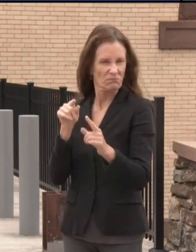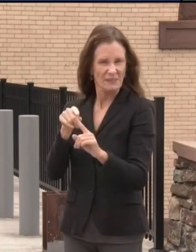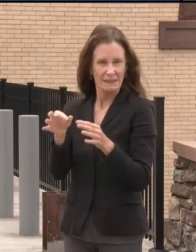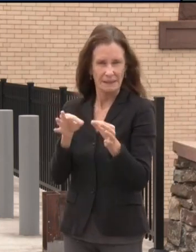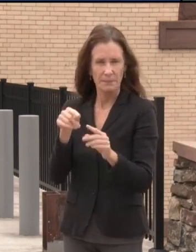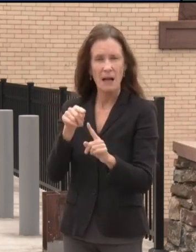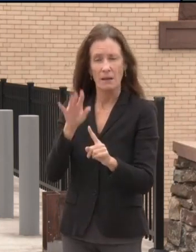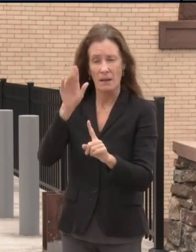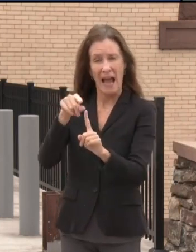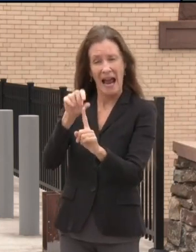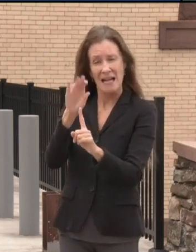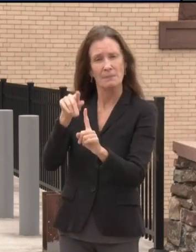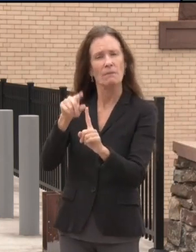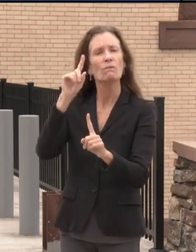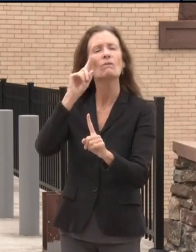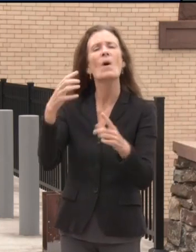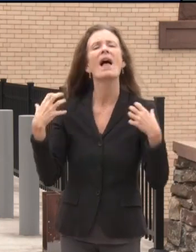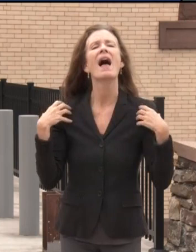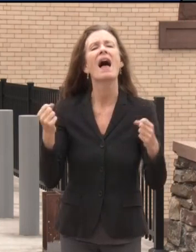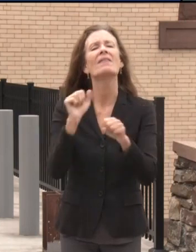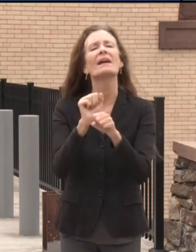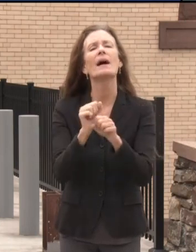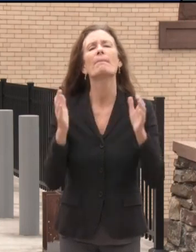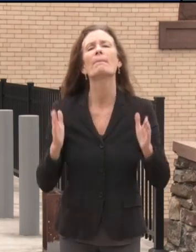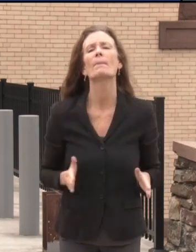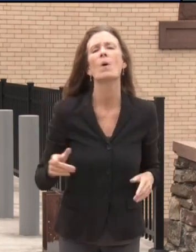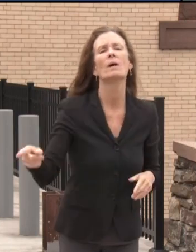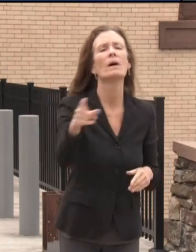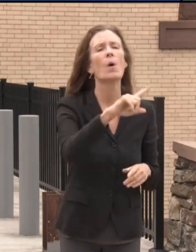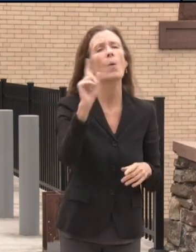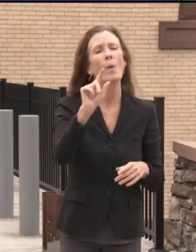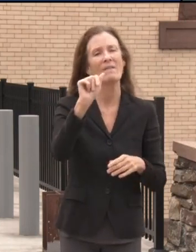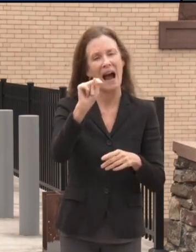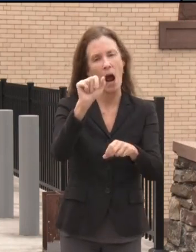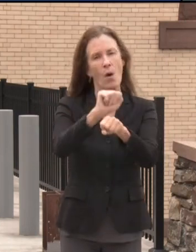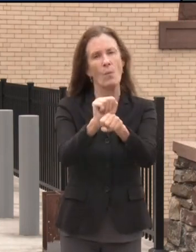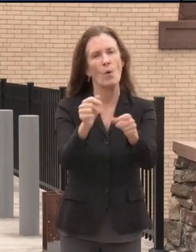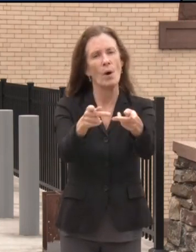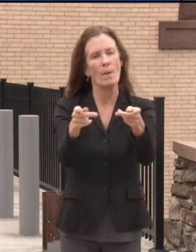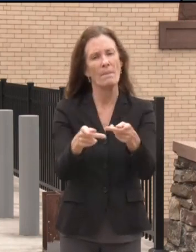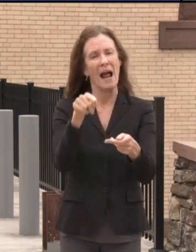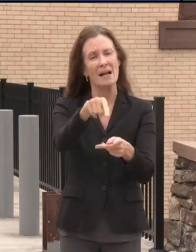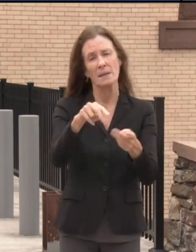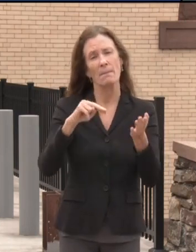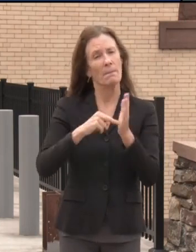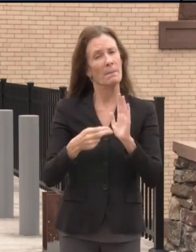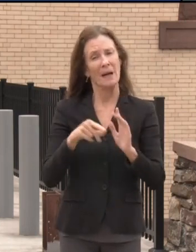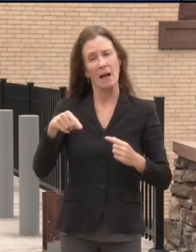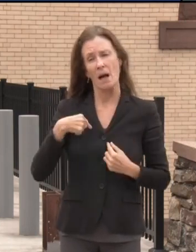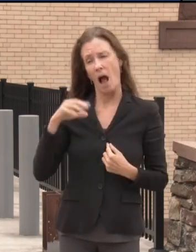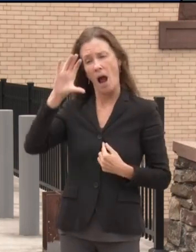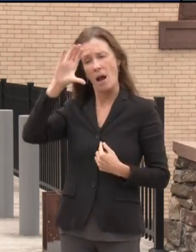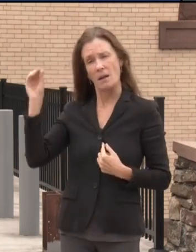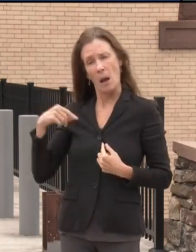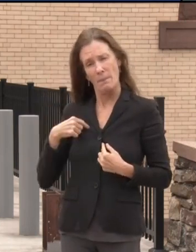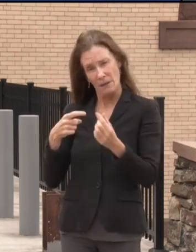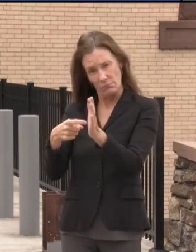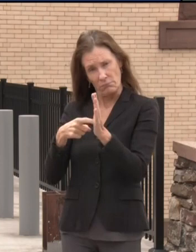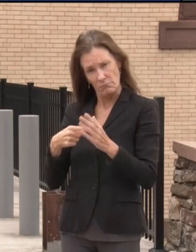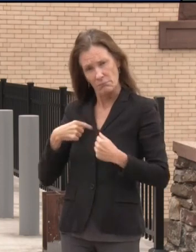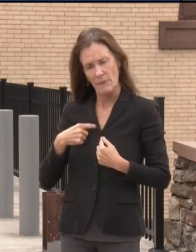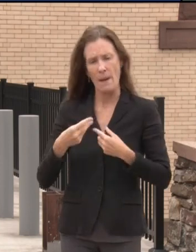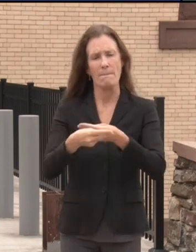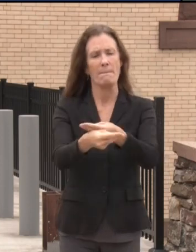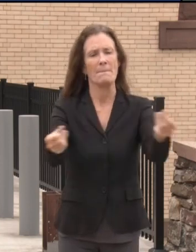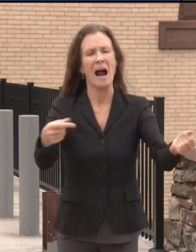Healthy Workplace Act creates a mandatory employer-paid sick leave policy in Pennsylvania.